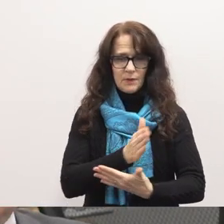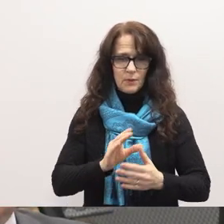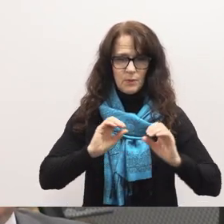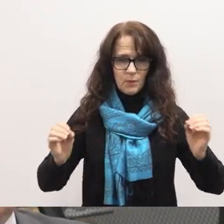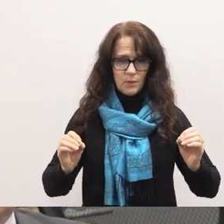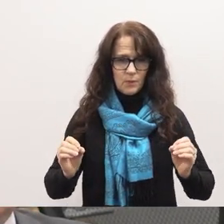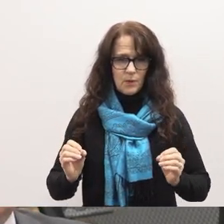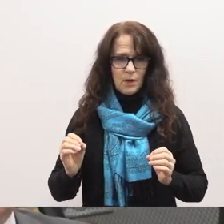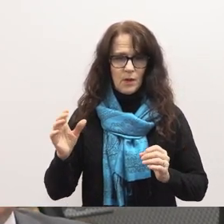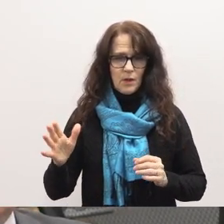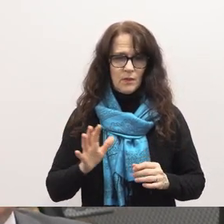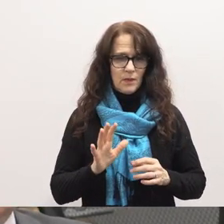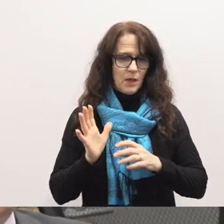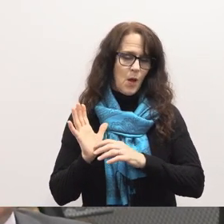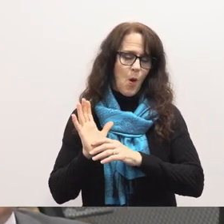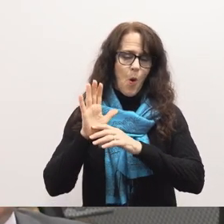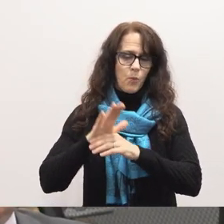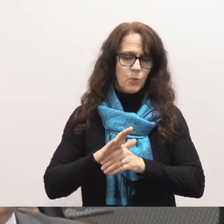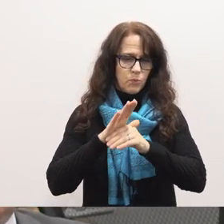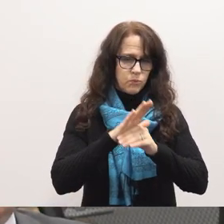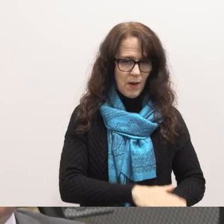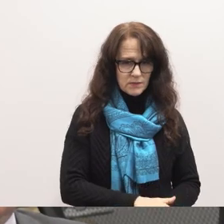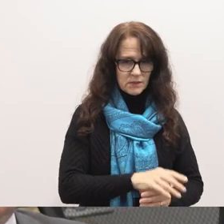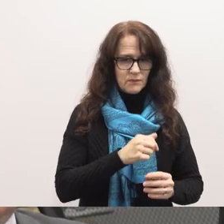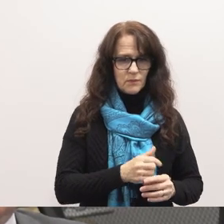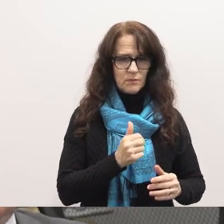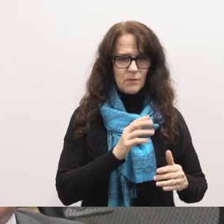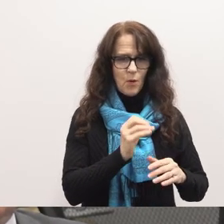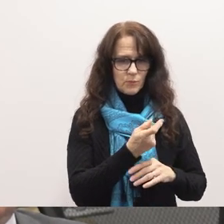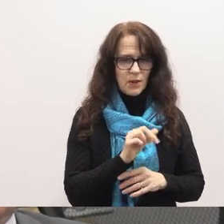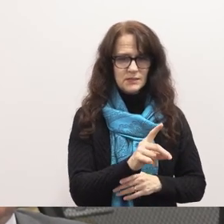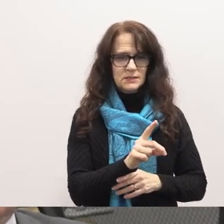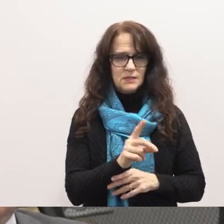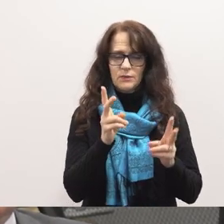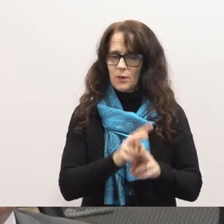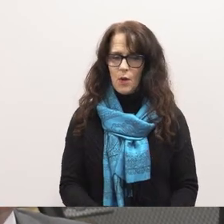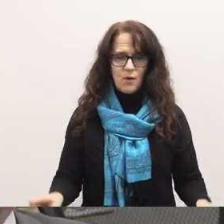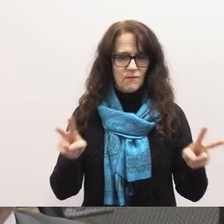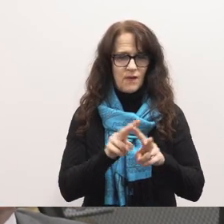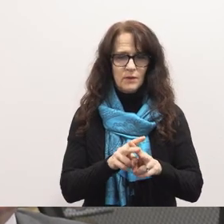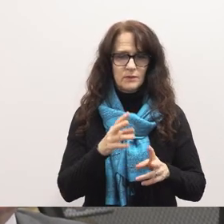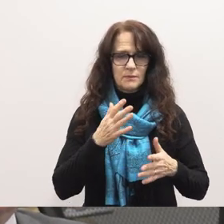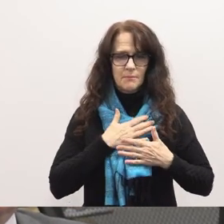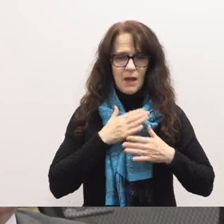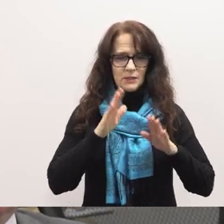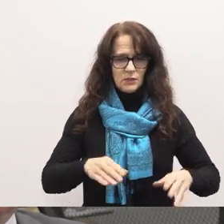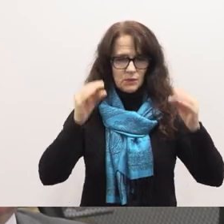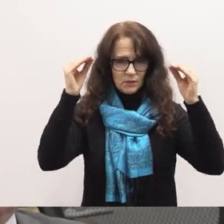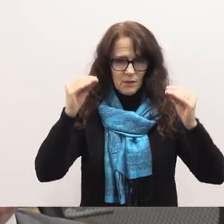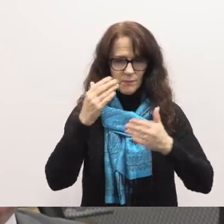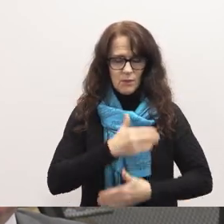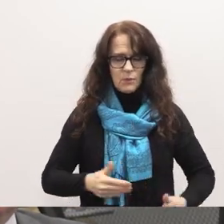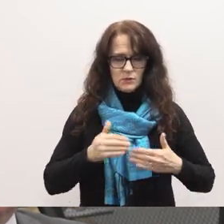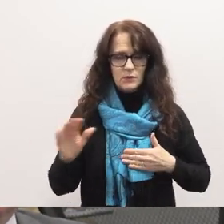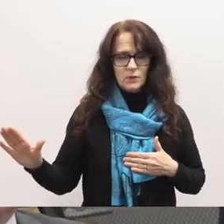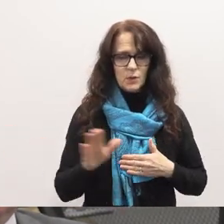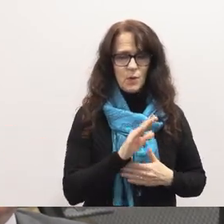the oppressor versus the oppressed. Those are not values that I want my children taught. I appreciate your time this